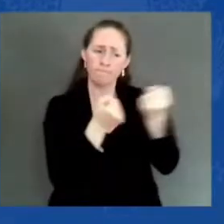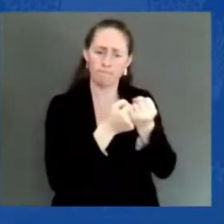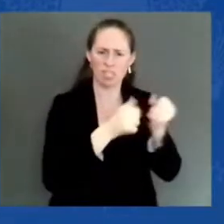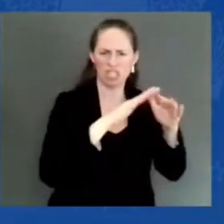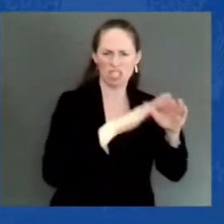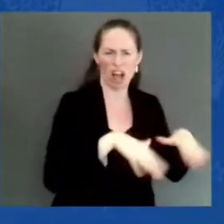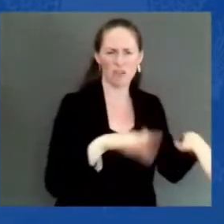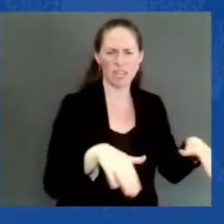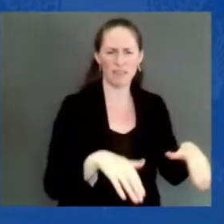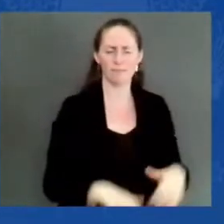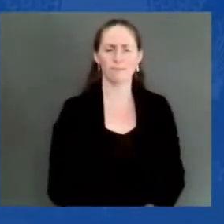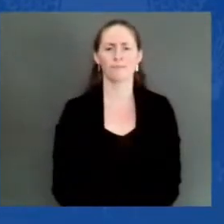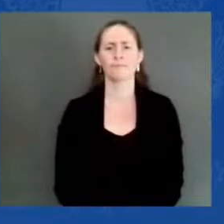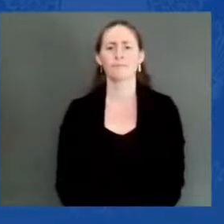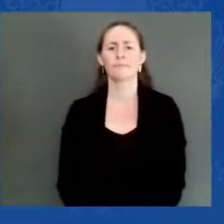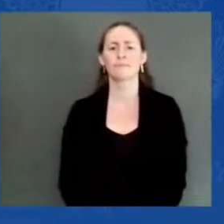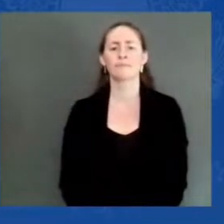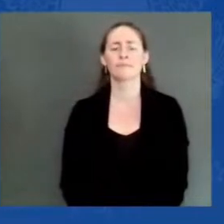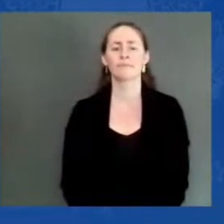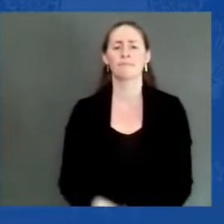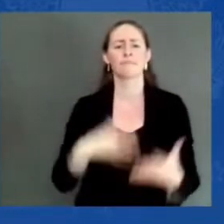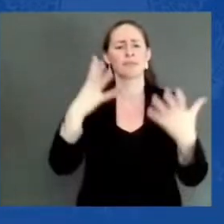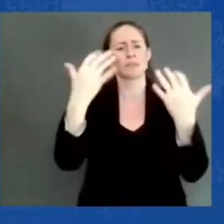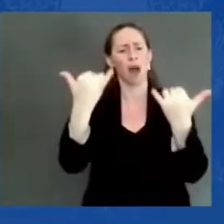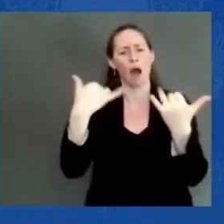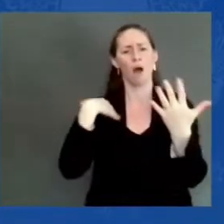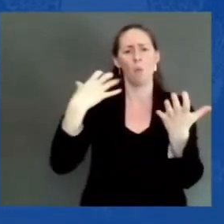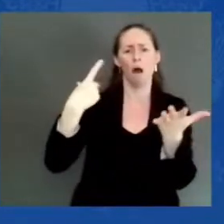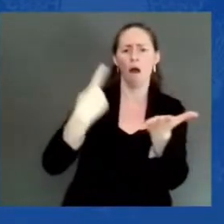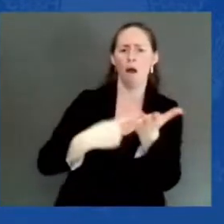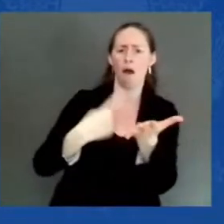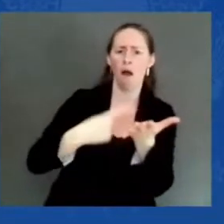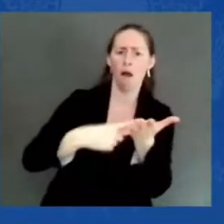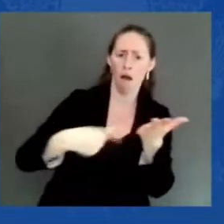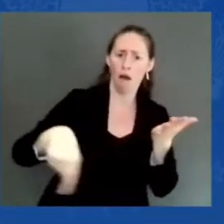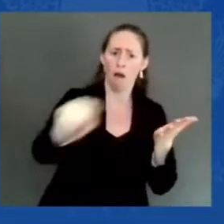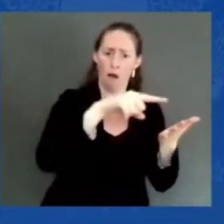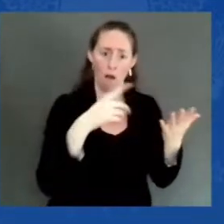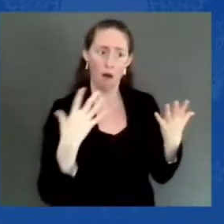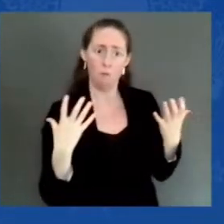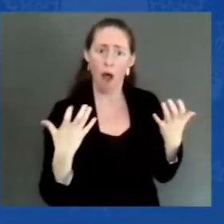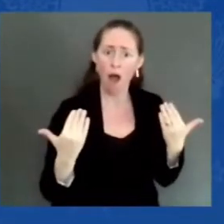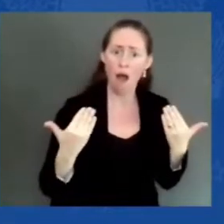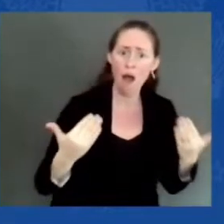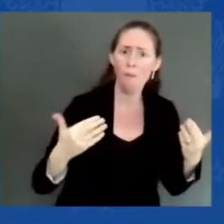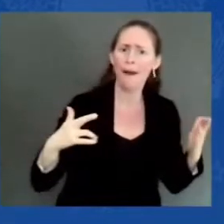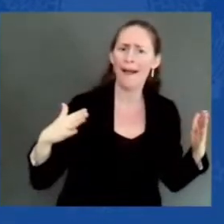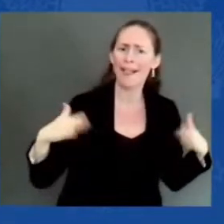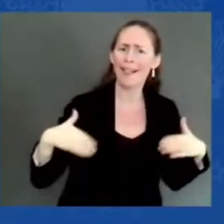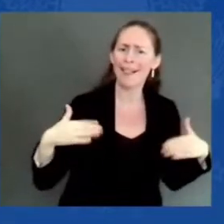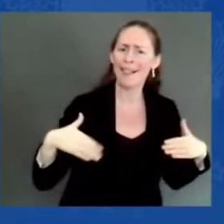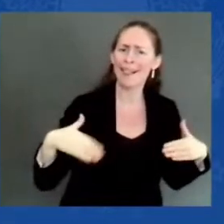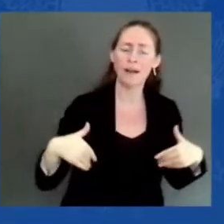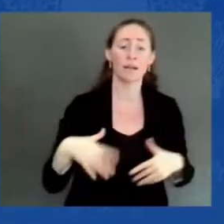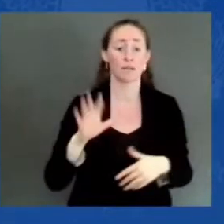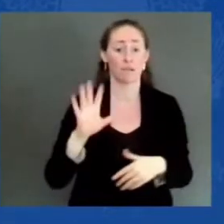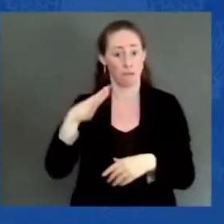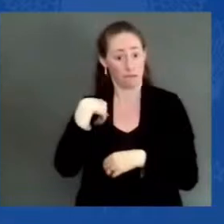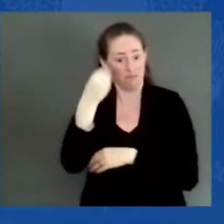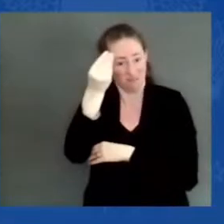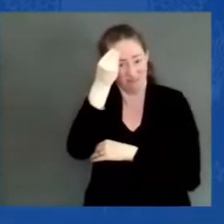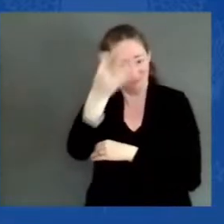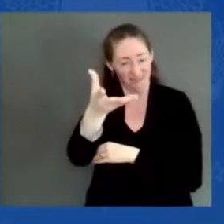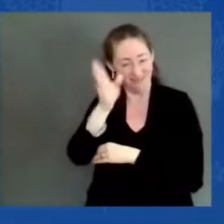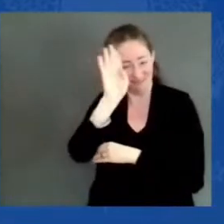of you who can get vaccinated, but you haven't. The Delta variant is twice as transmissible as the